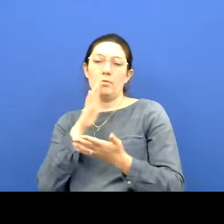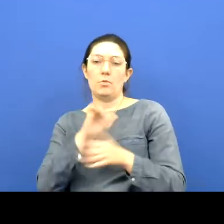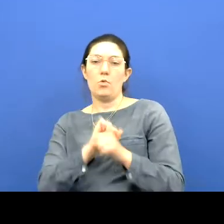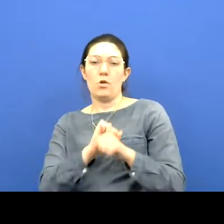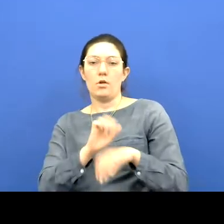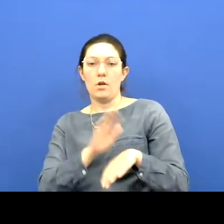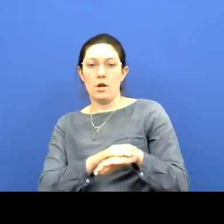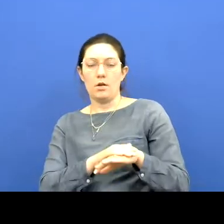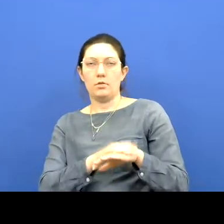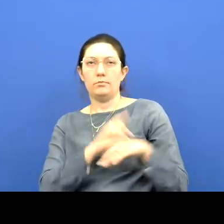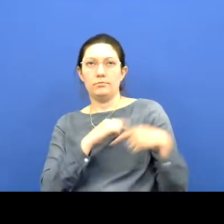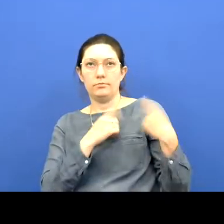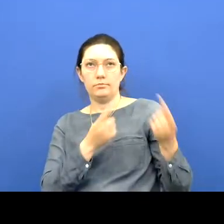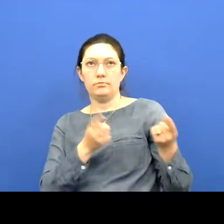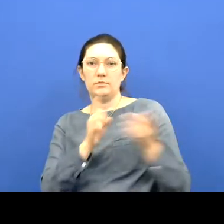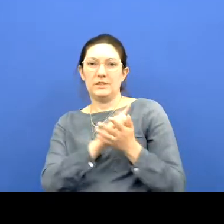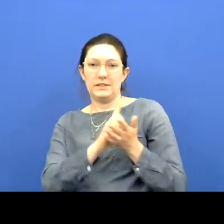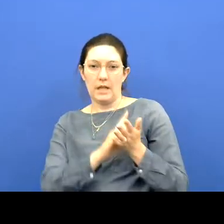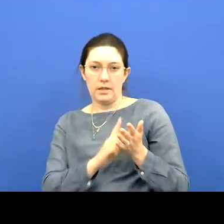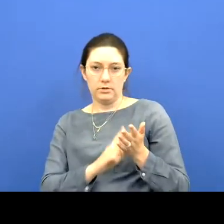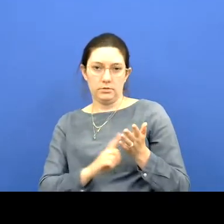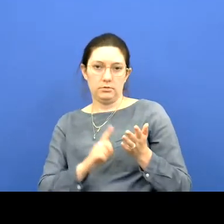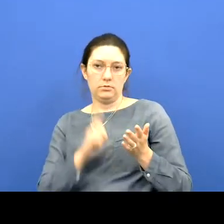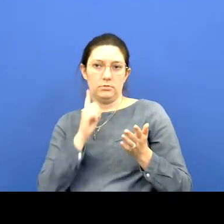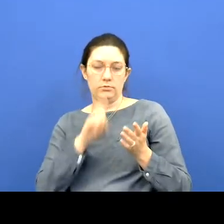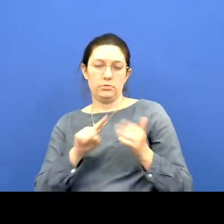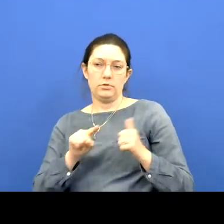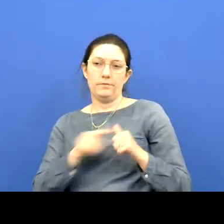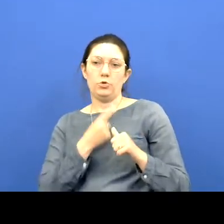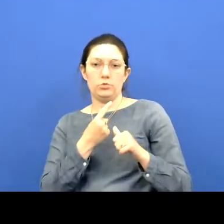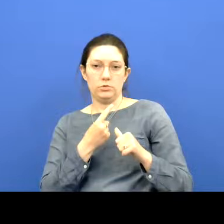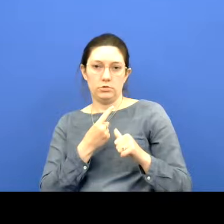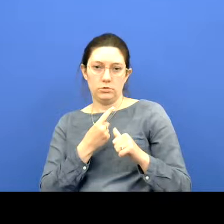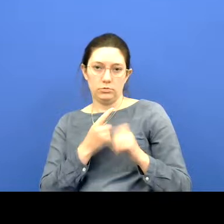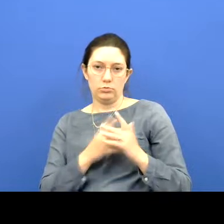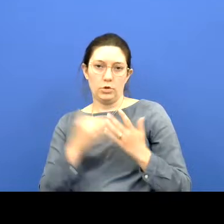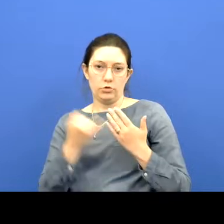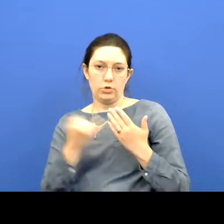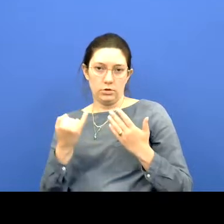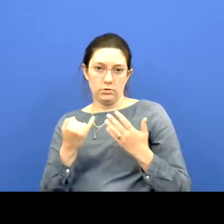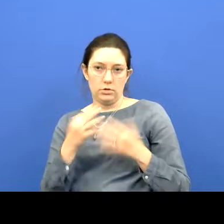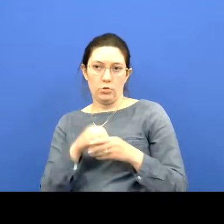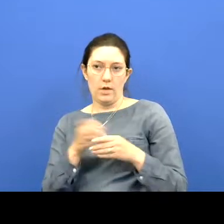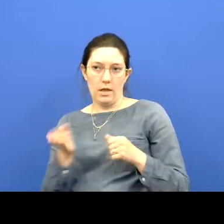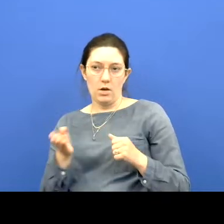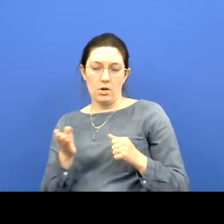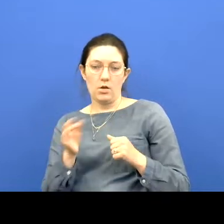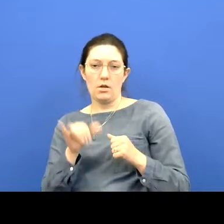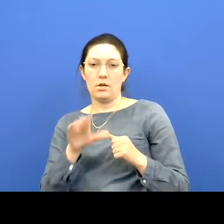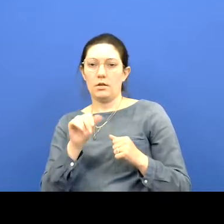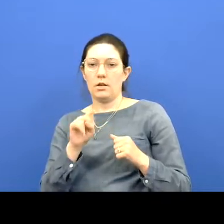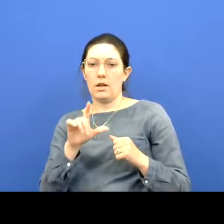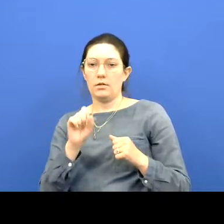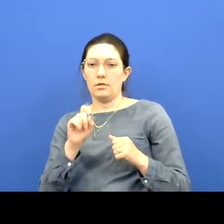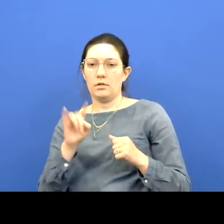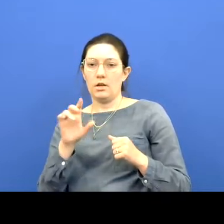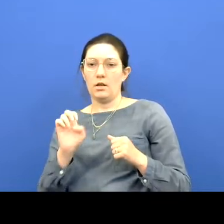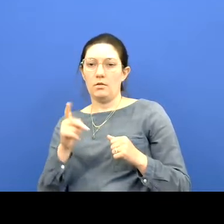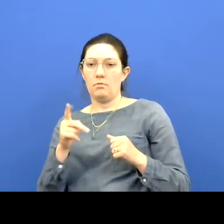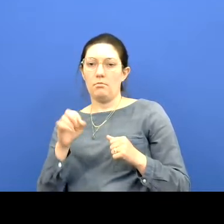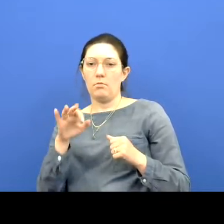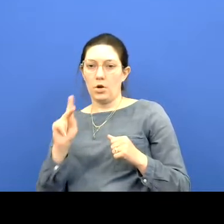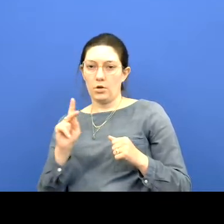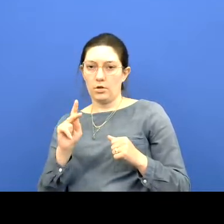the design for the first project included in there. That's the Canal Side Park and Towpath